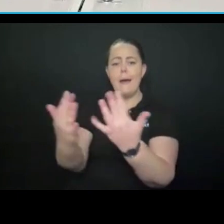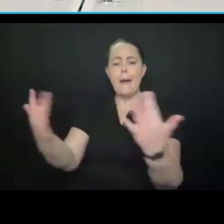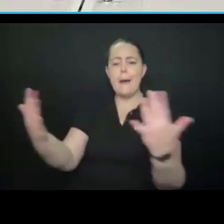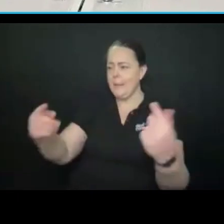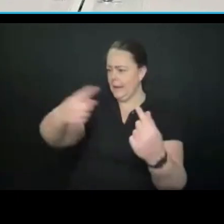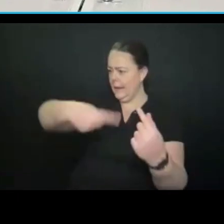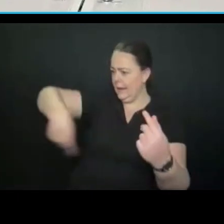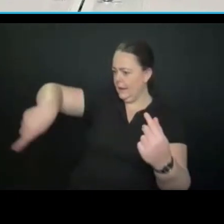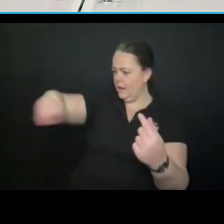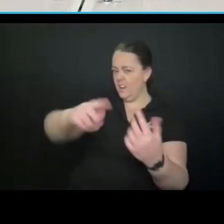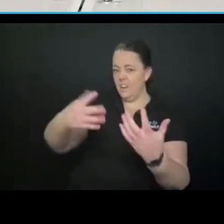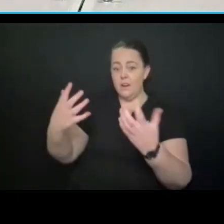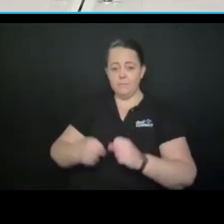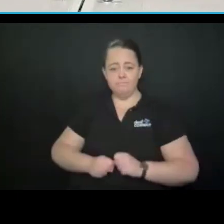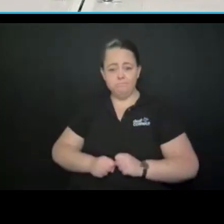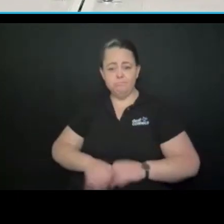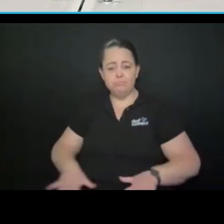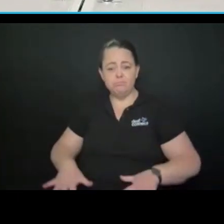incontinence-associated dermatitis.